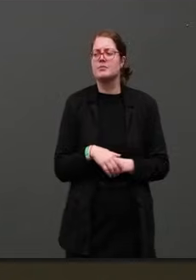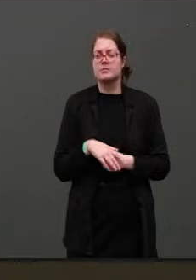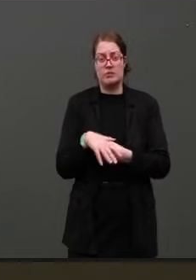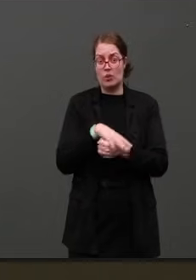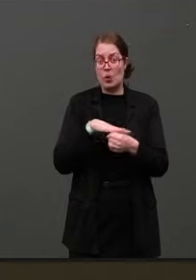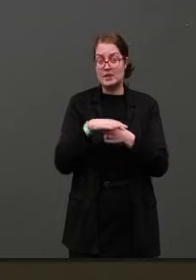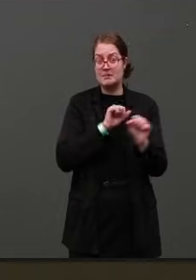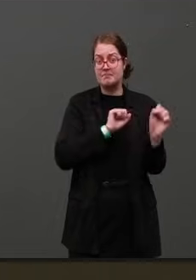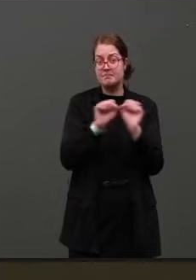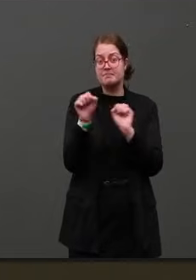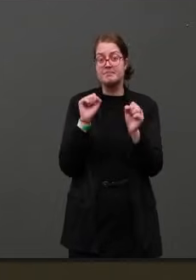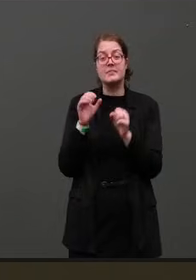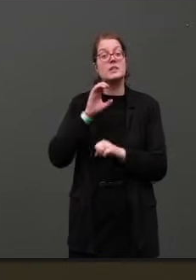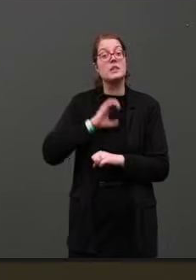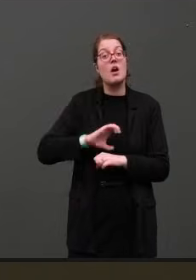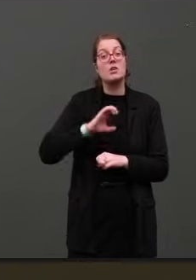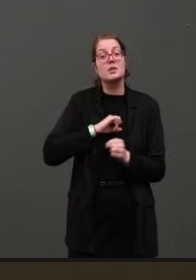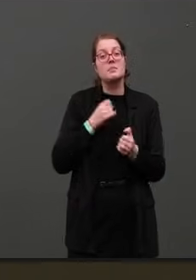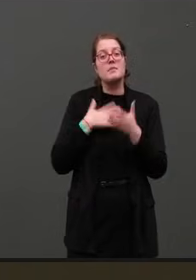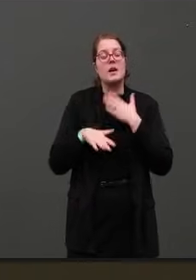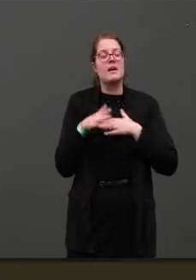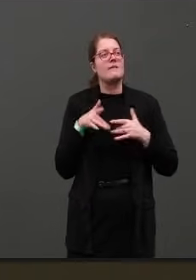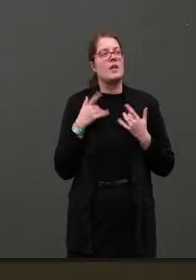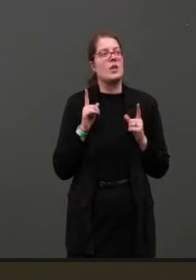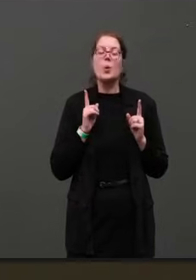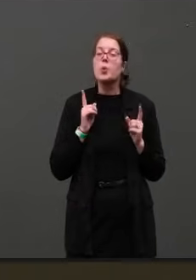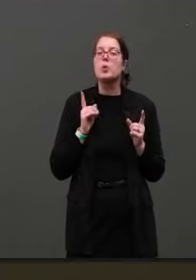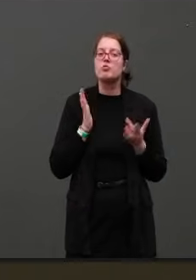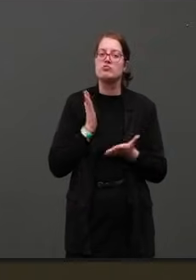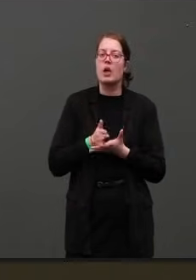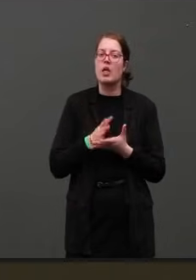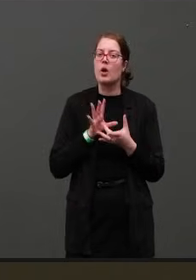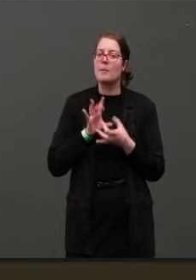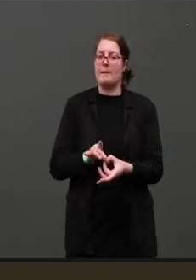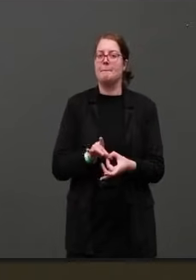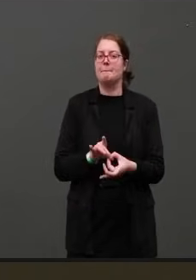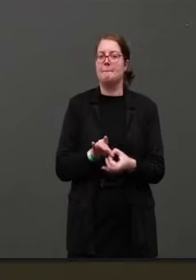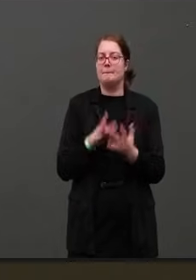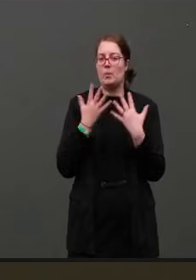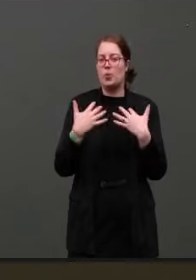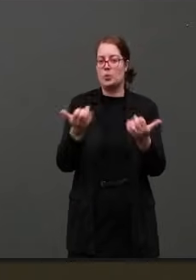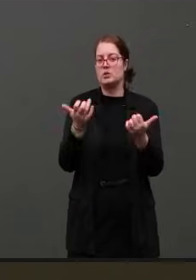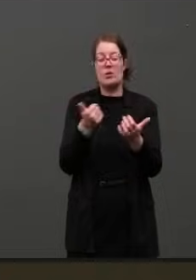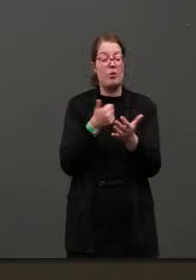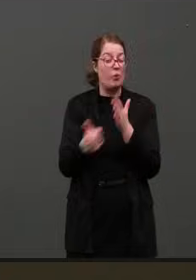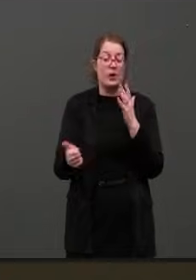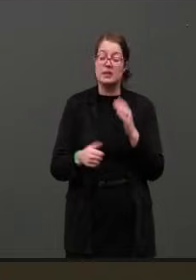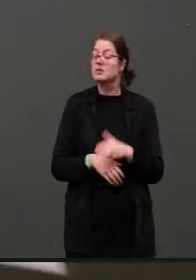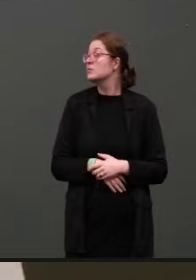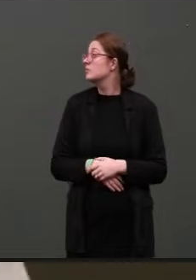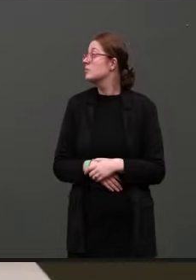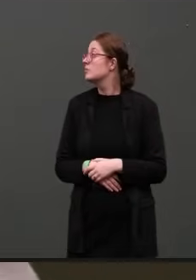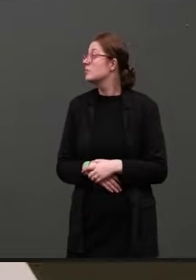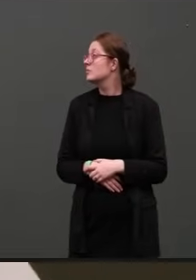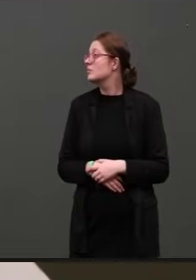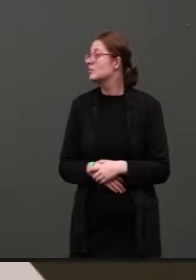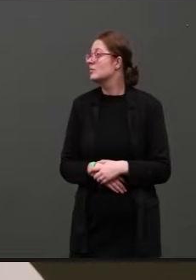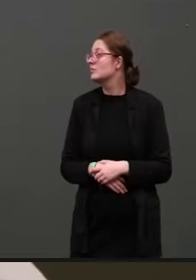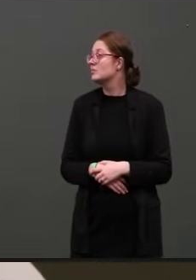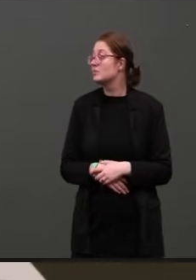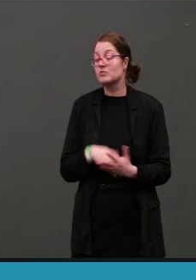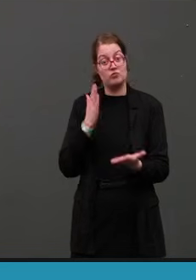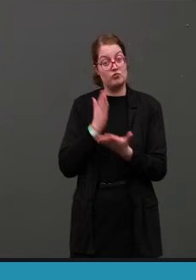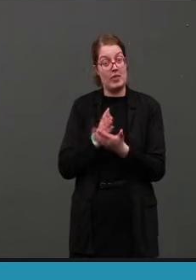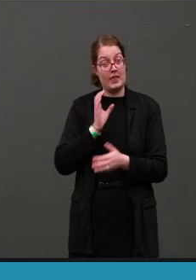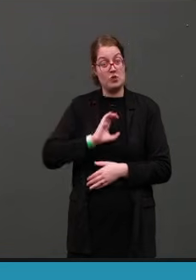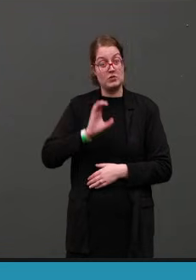in ways that feel real will connect to the audience, and that is always the goal. So, real characters at